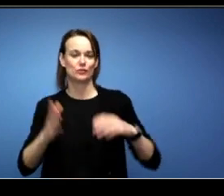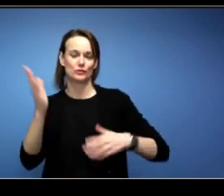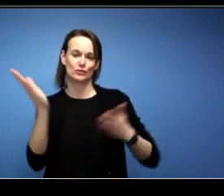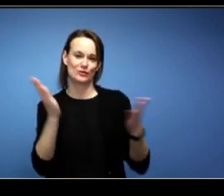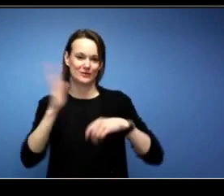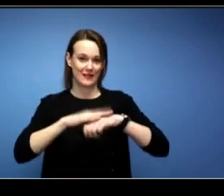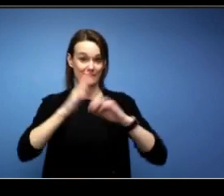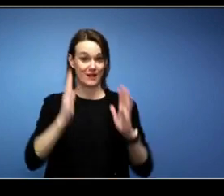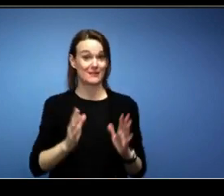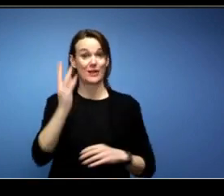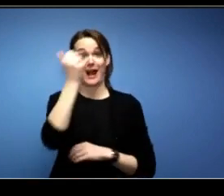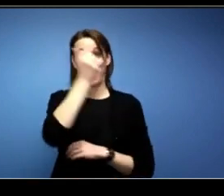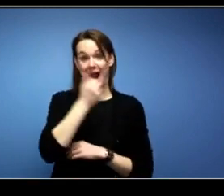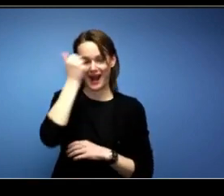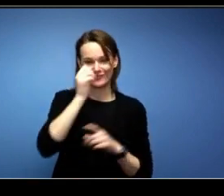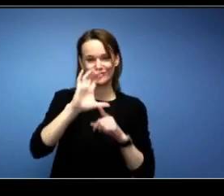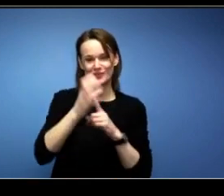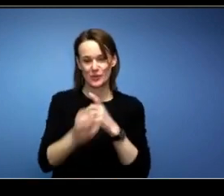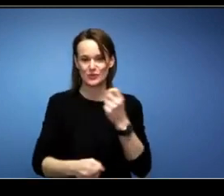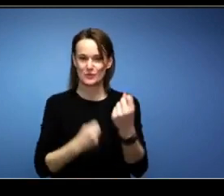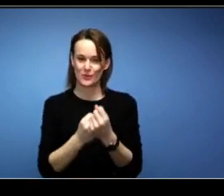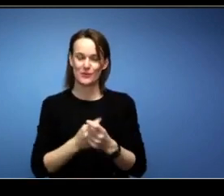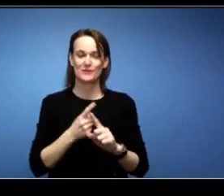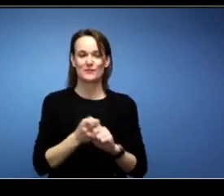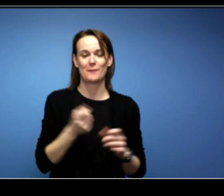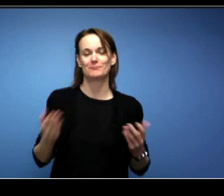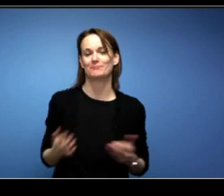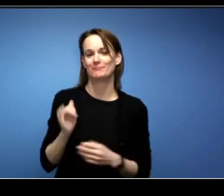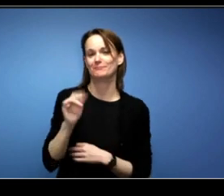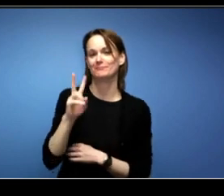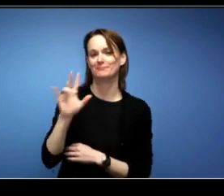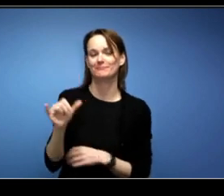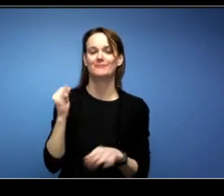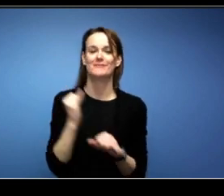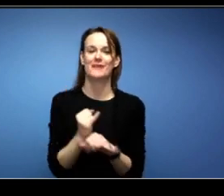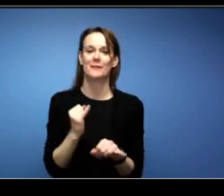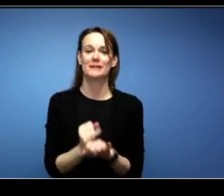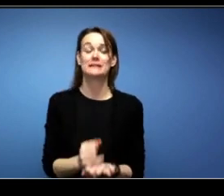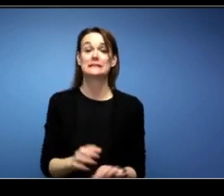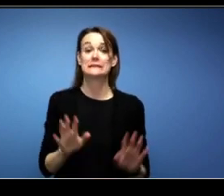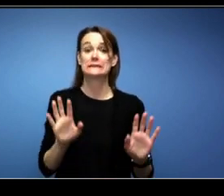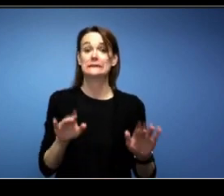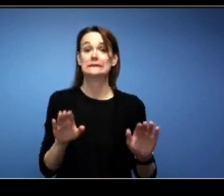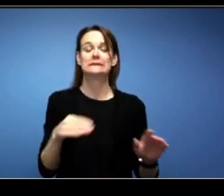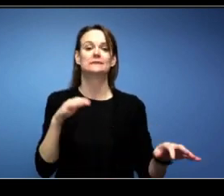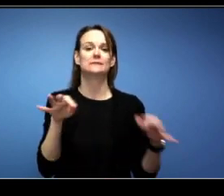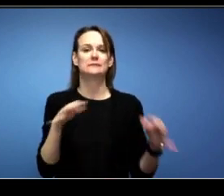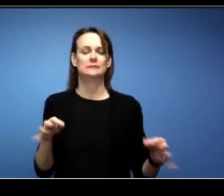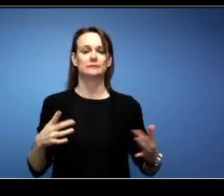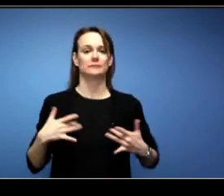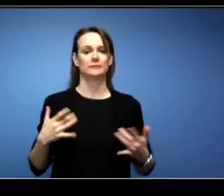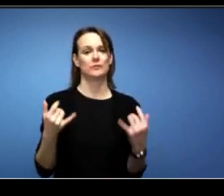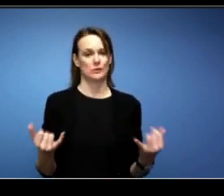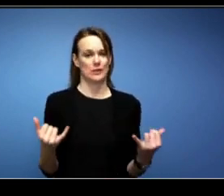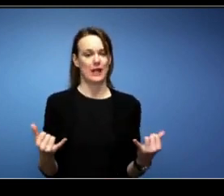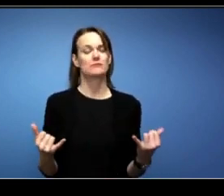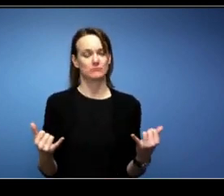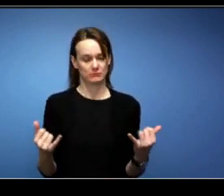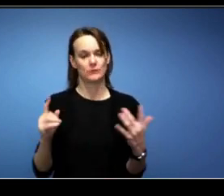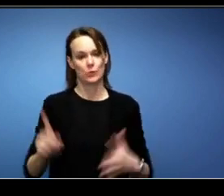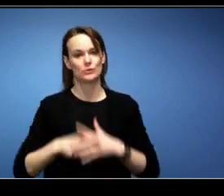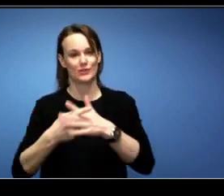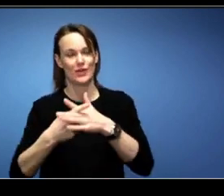Service Advisor, African Cultural Supports, based out of the Alumni campus. Before we get started today, I want to give some housekeeping